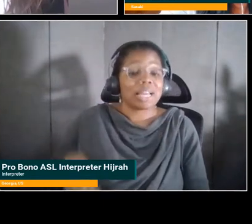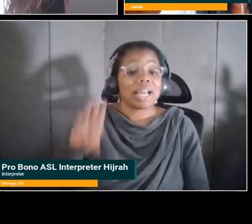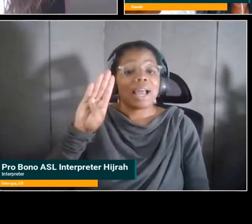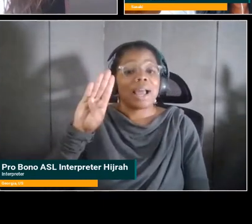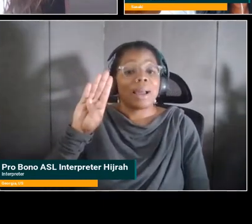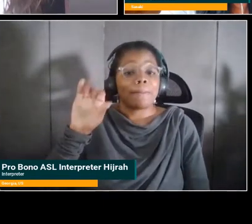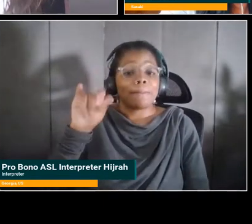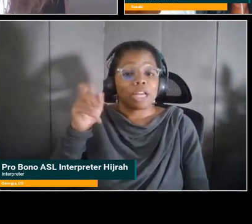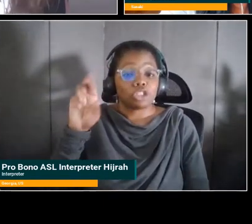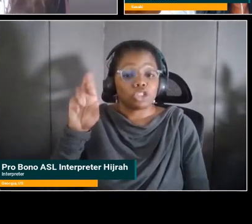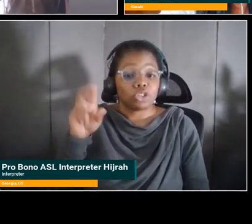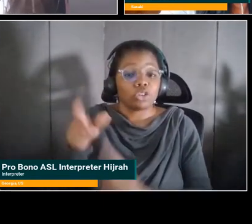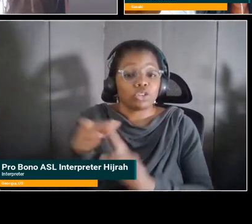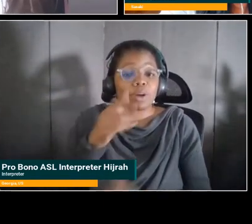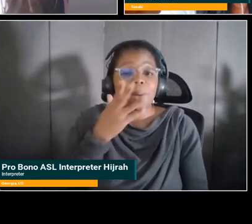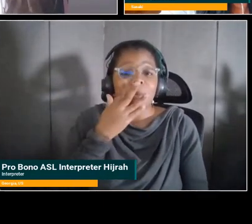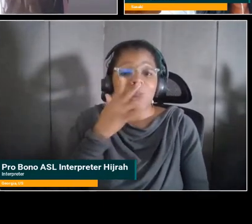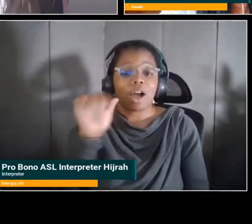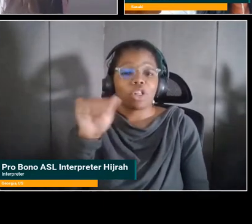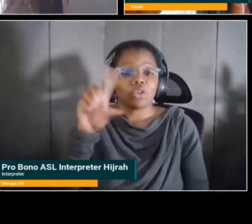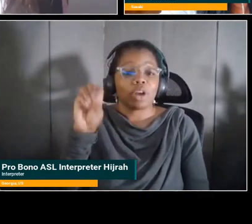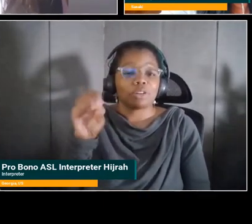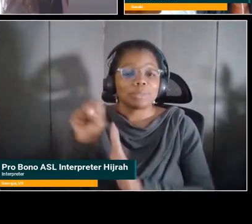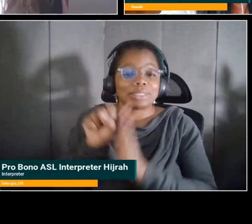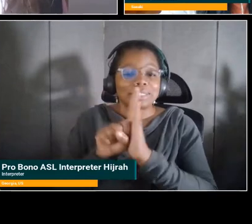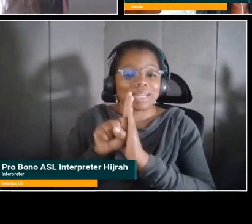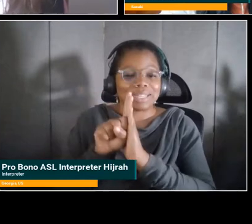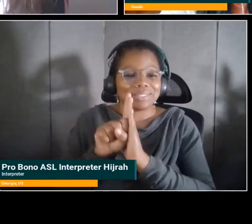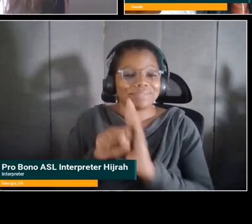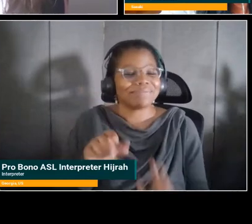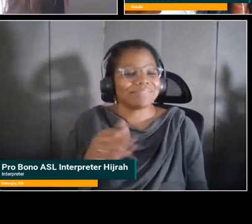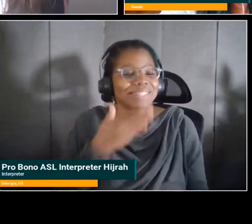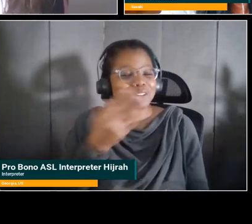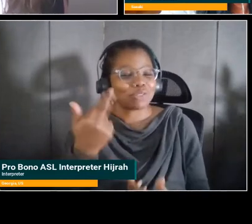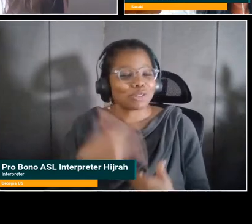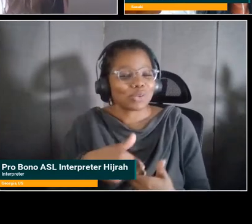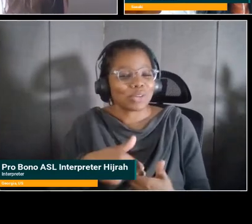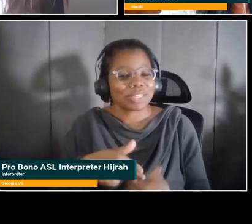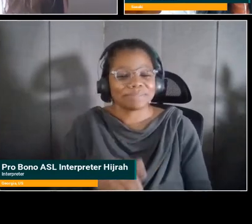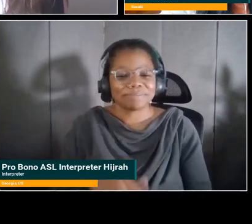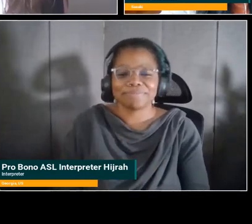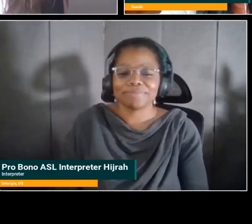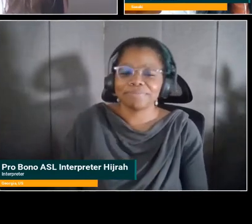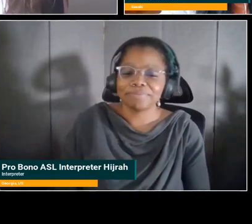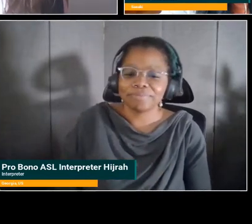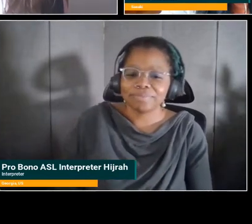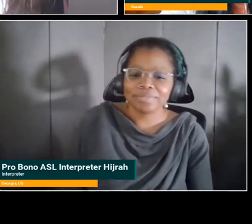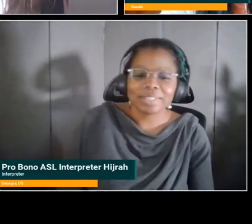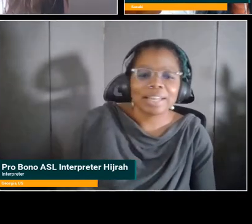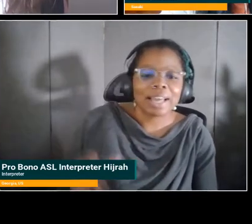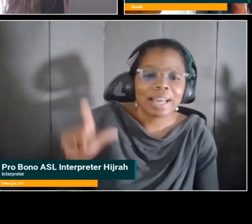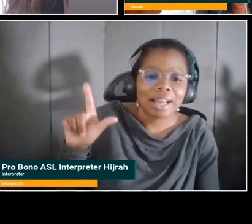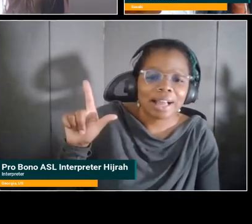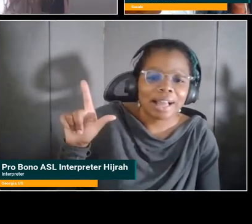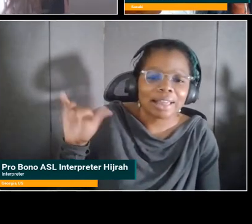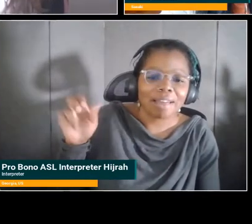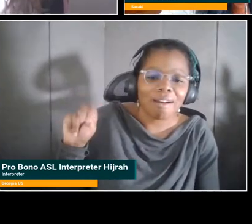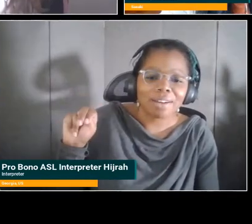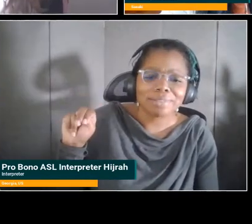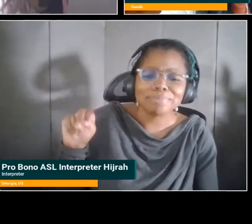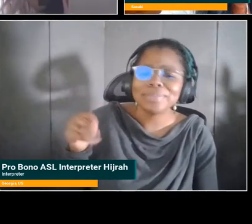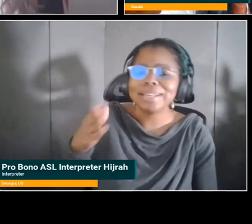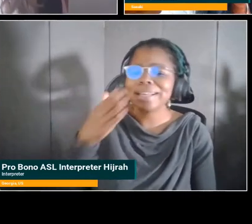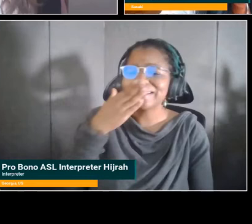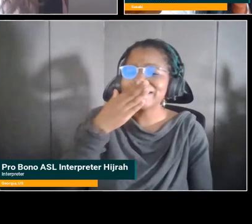Landscape Architecture from Colorado State. Thanks for joining us today. And Lan, thank you for